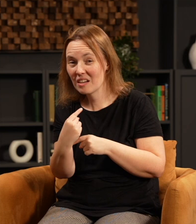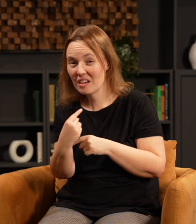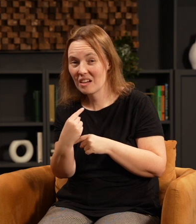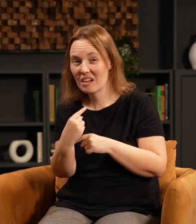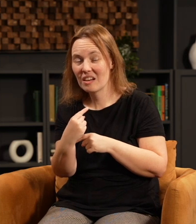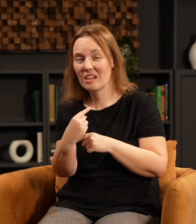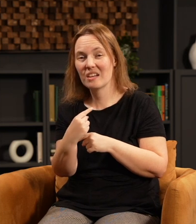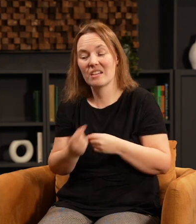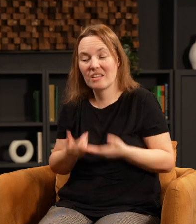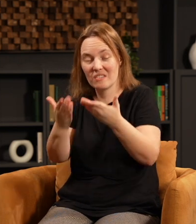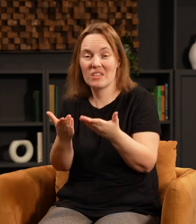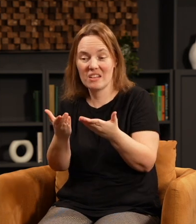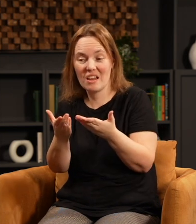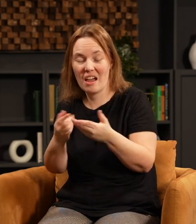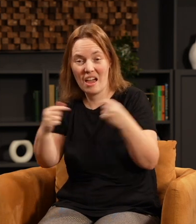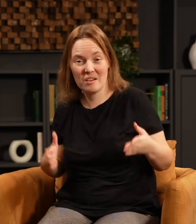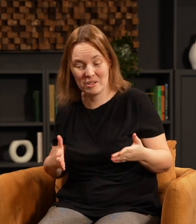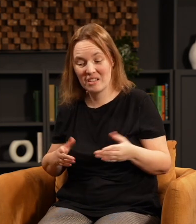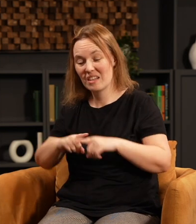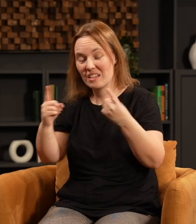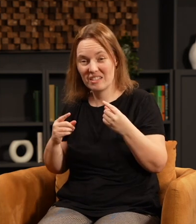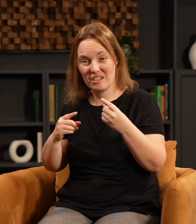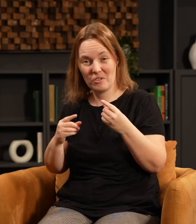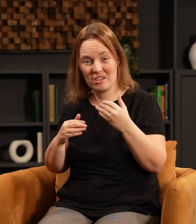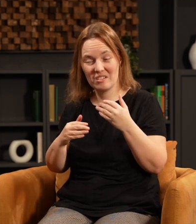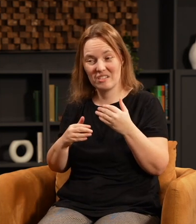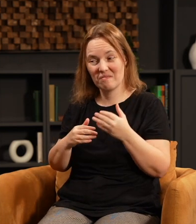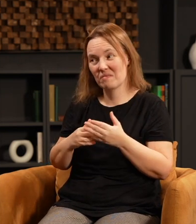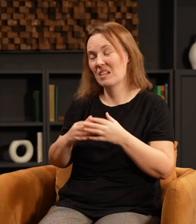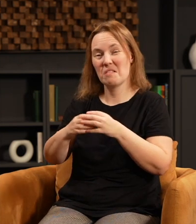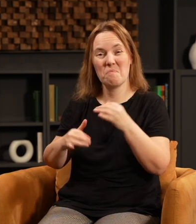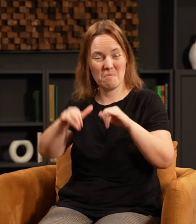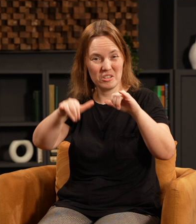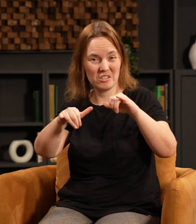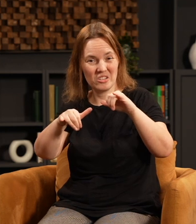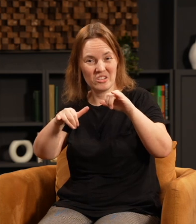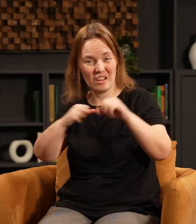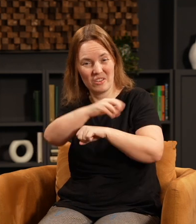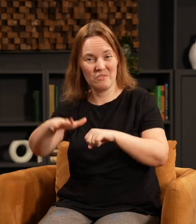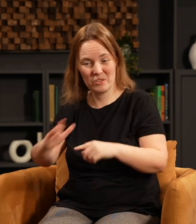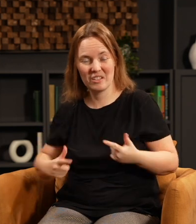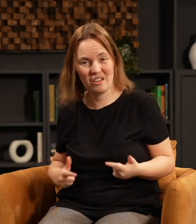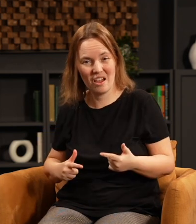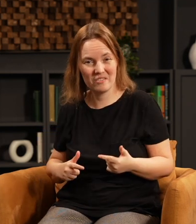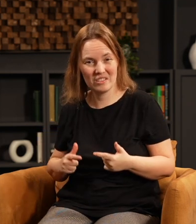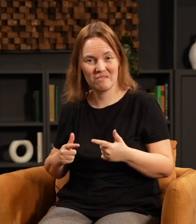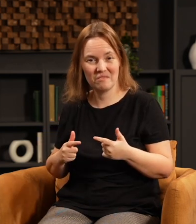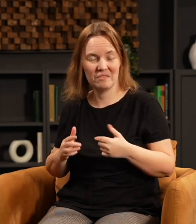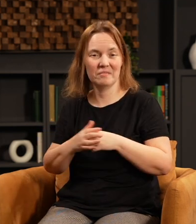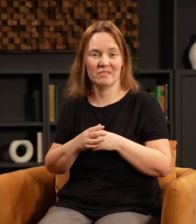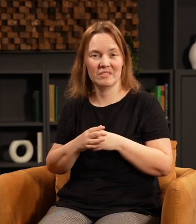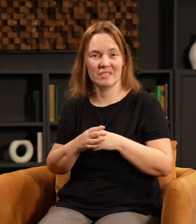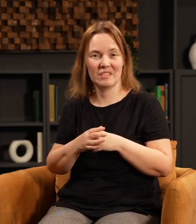different degrees of influence or control in and through our lives, dependent on the things that we will or will not actually deal with as the Lord shows